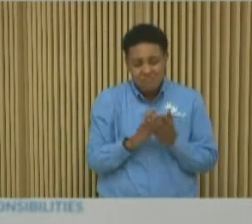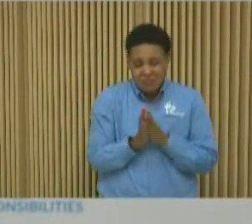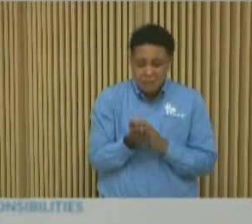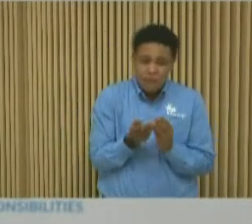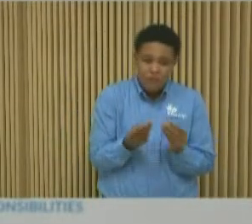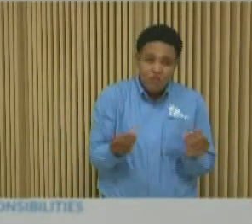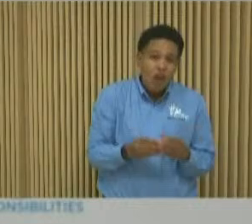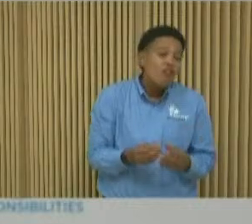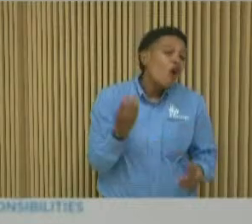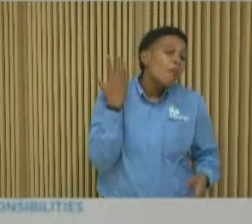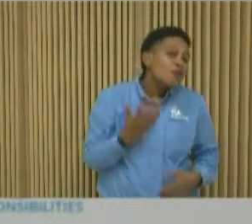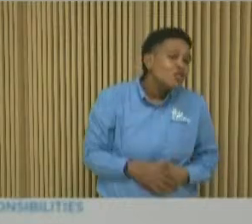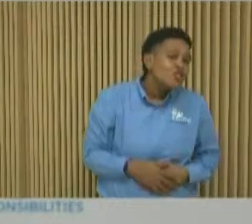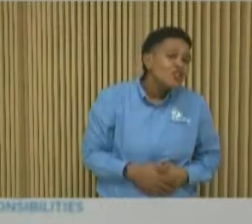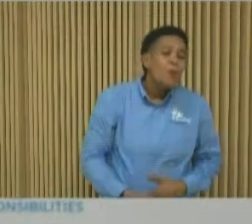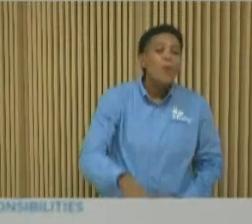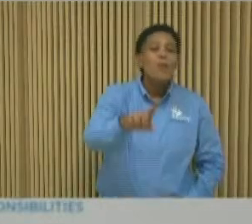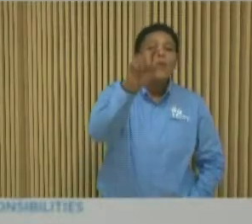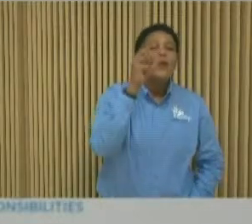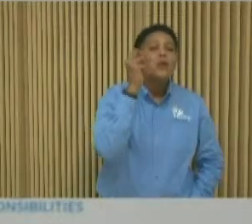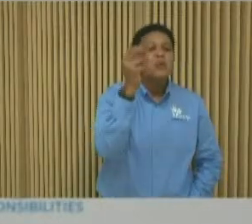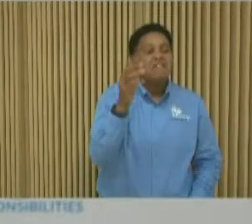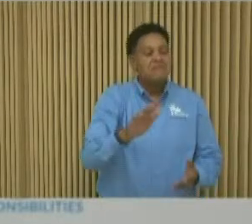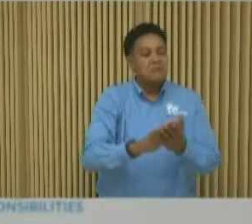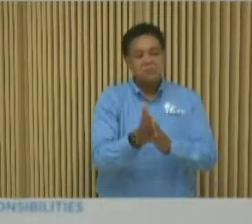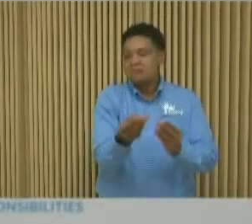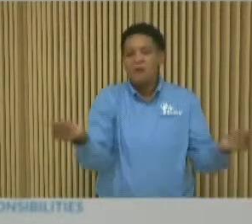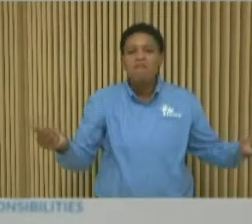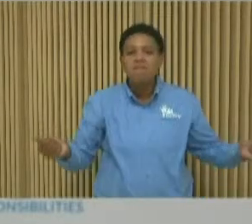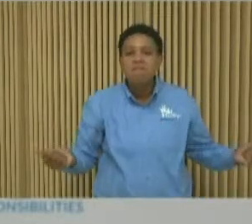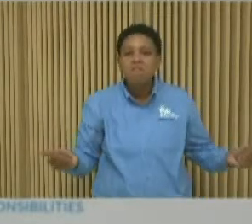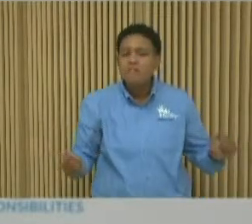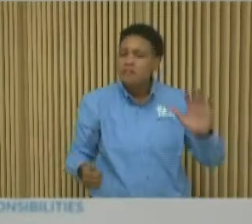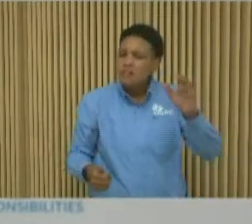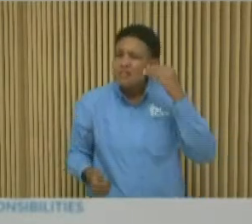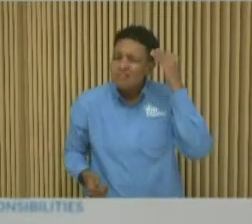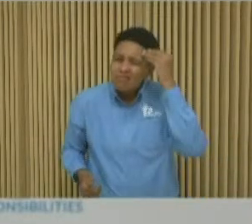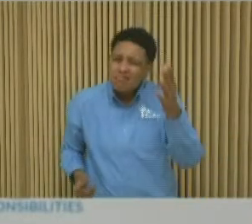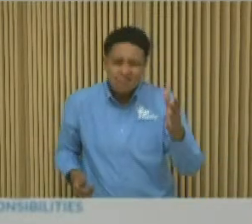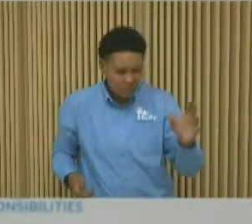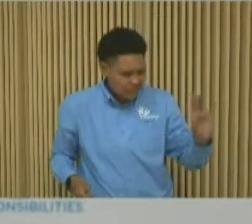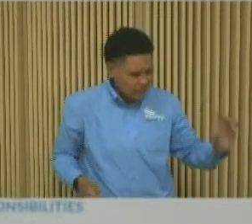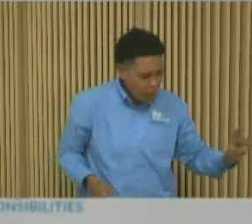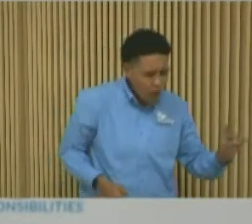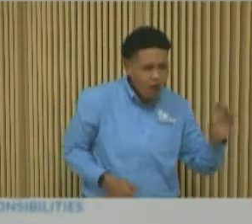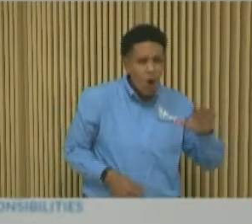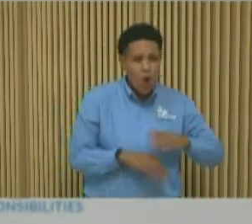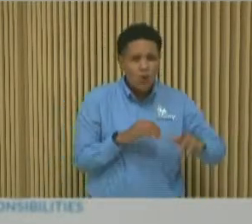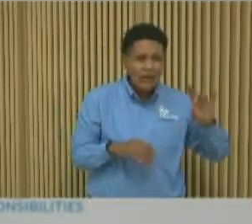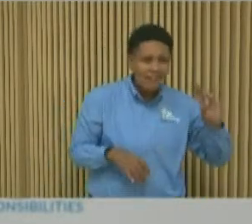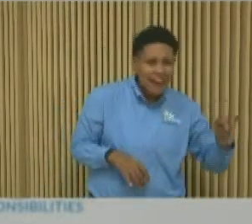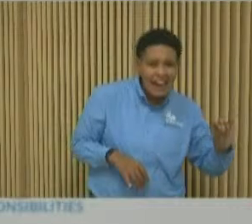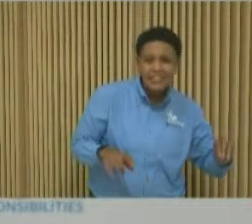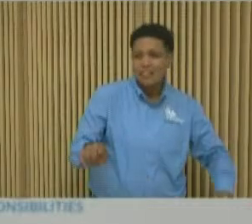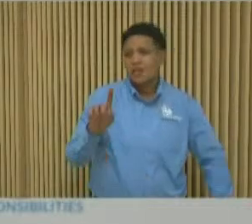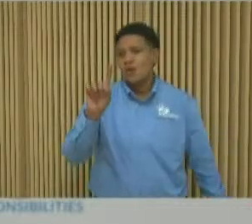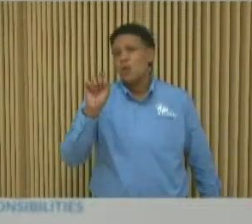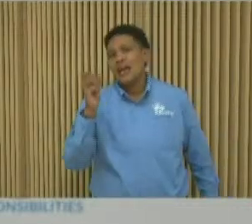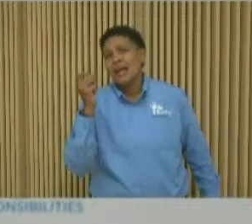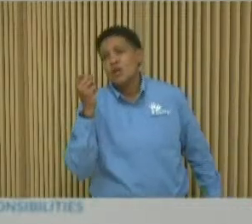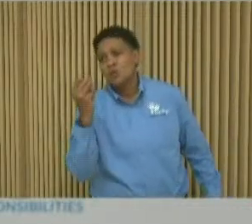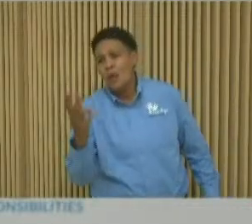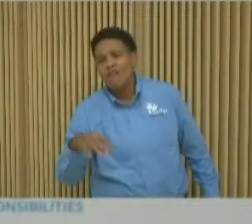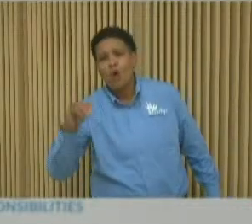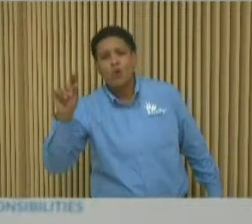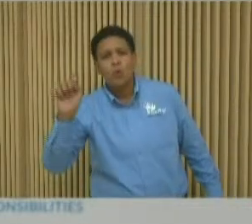settlements in 112 cases. What I'm saying is, and in other